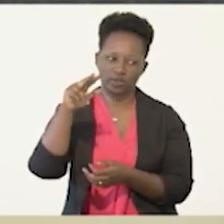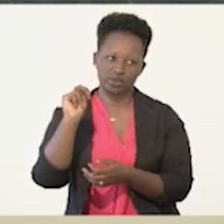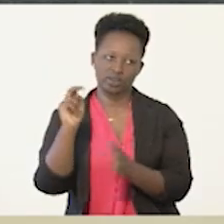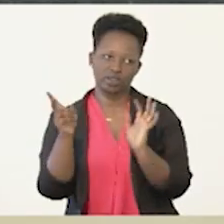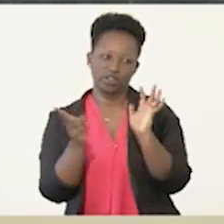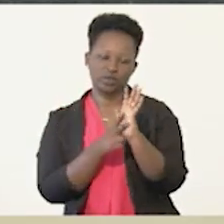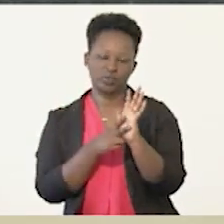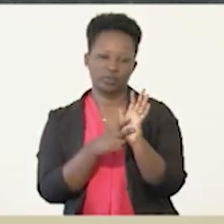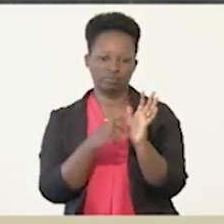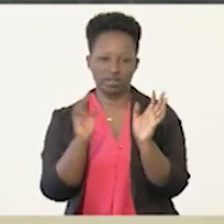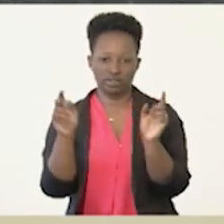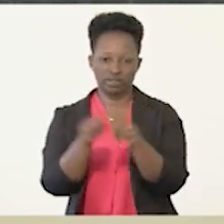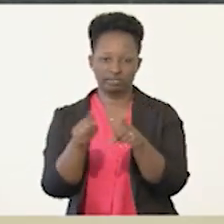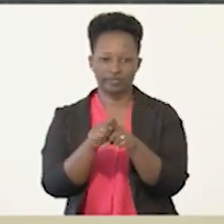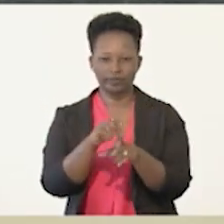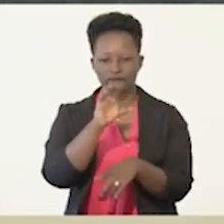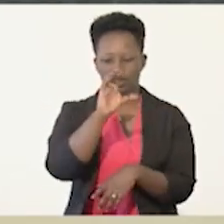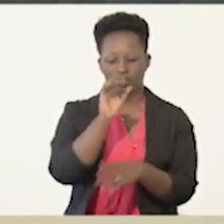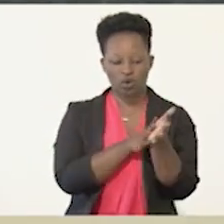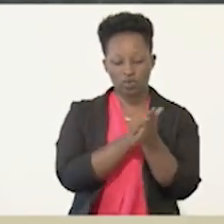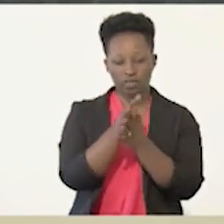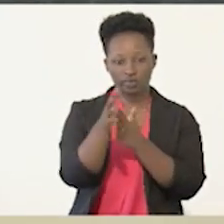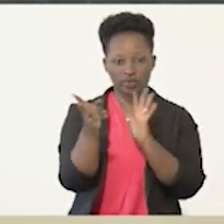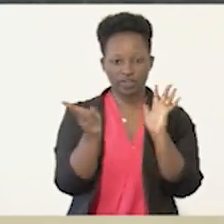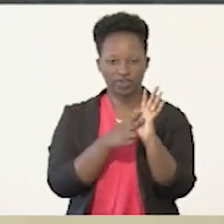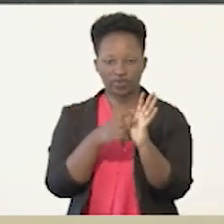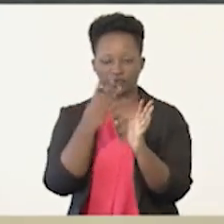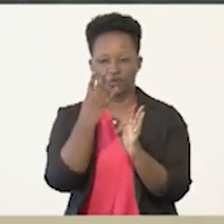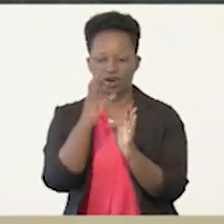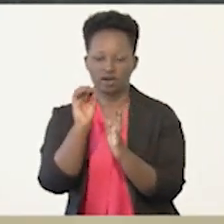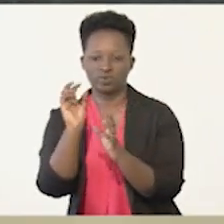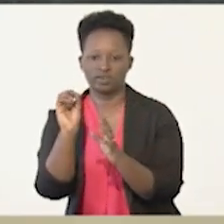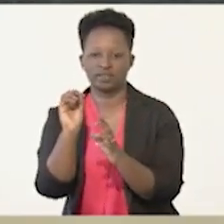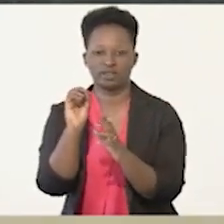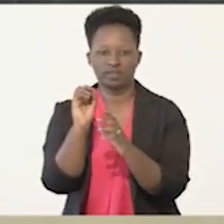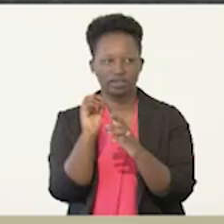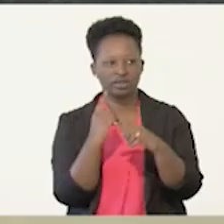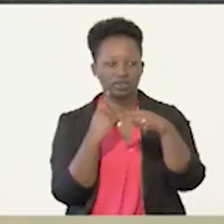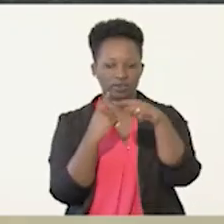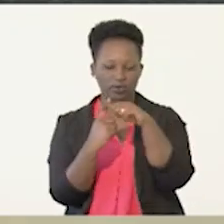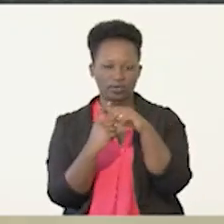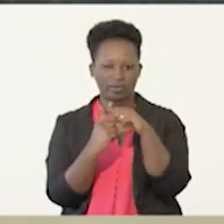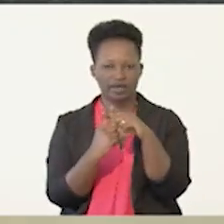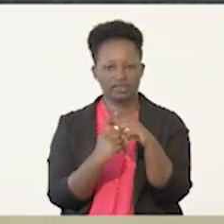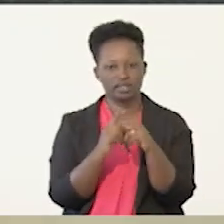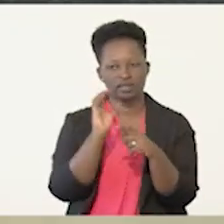have consumption equaling to 400,000, then plus